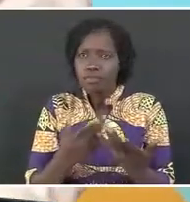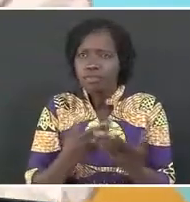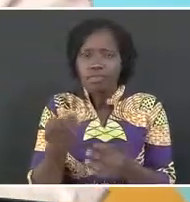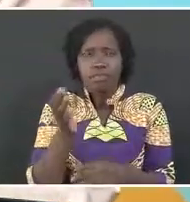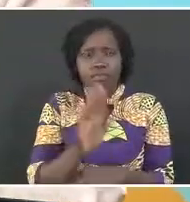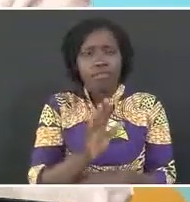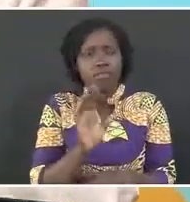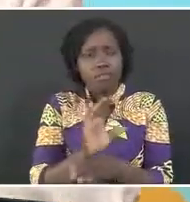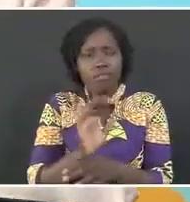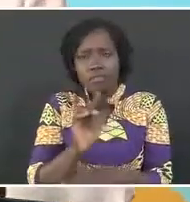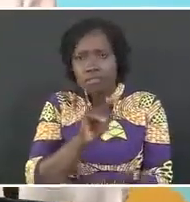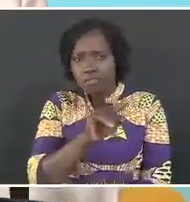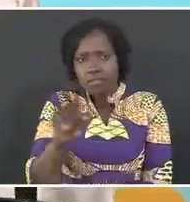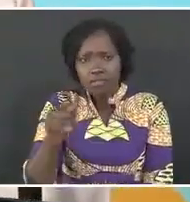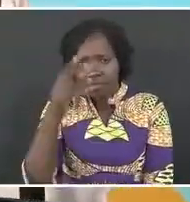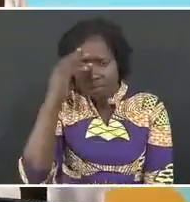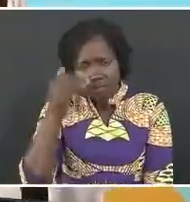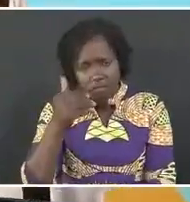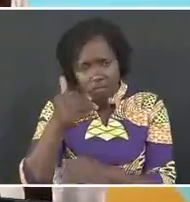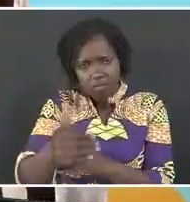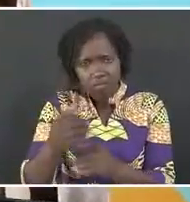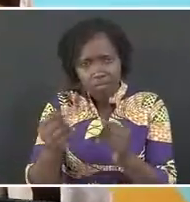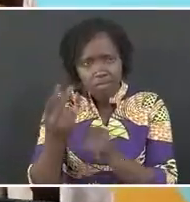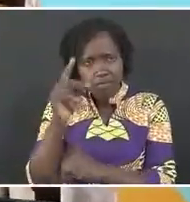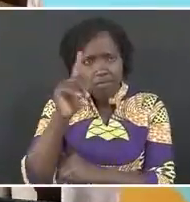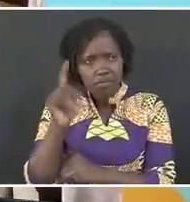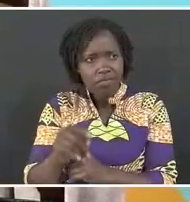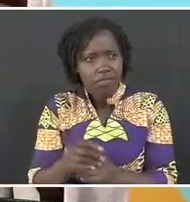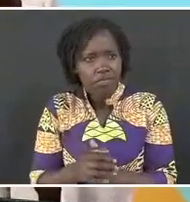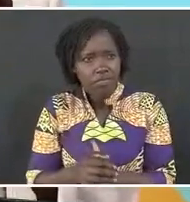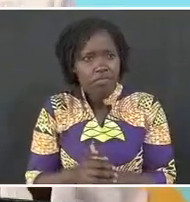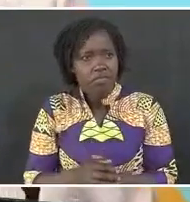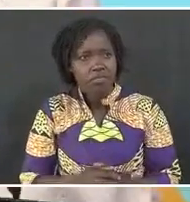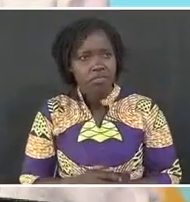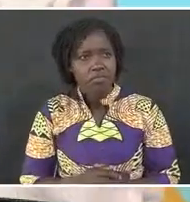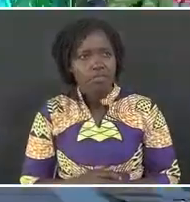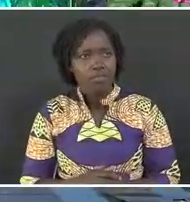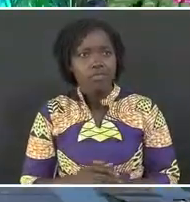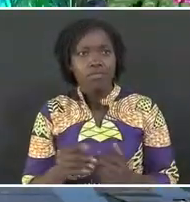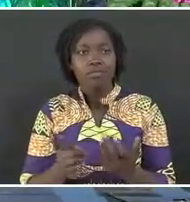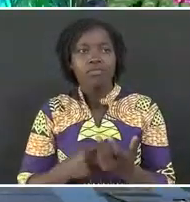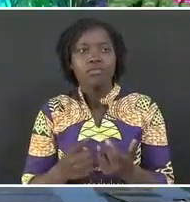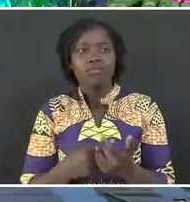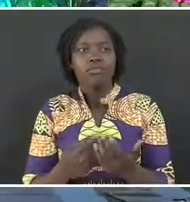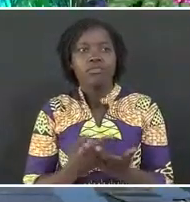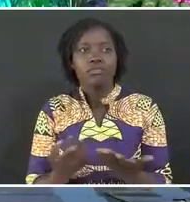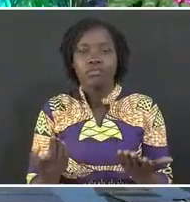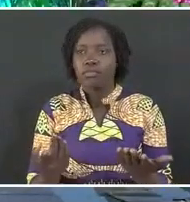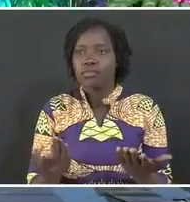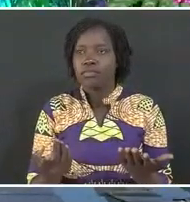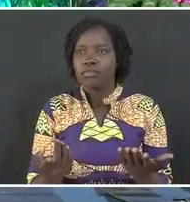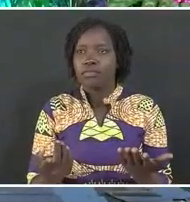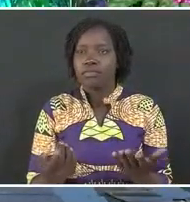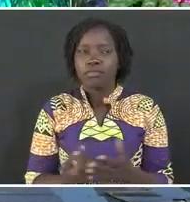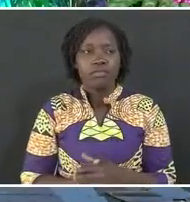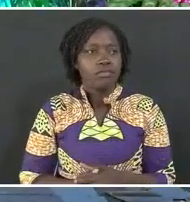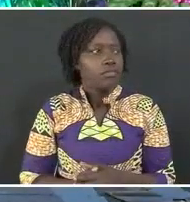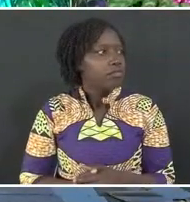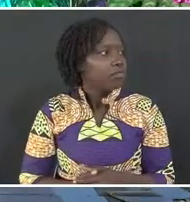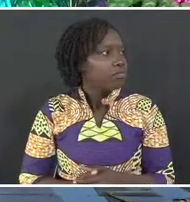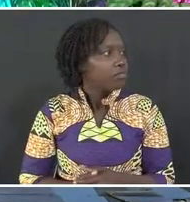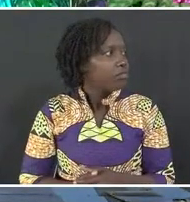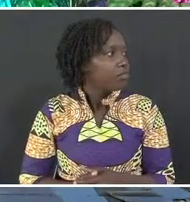to those churches after December? Let me see. How many have been to our three churches